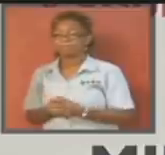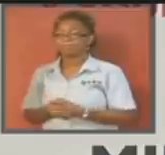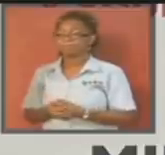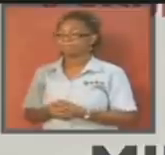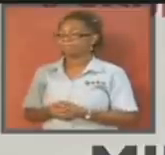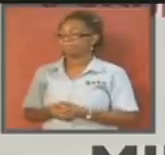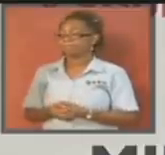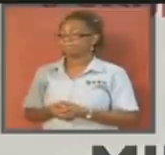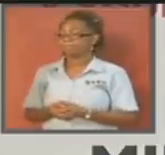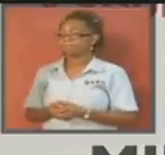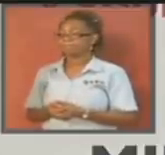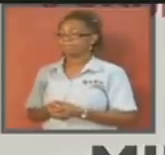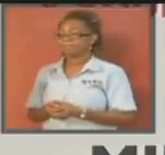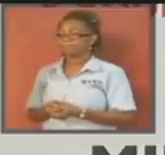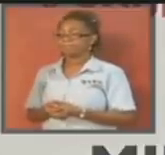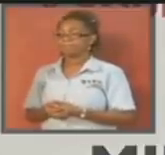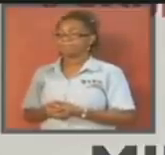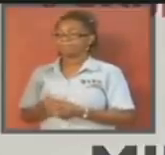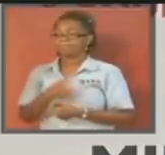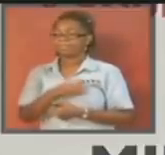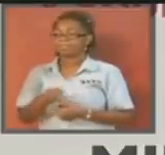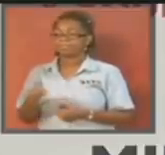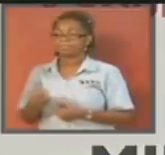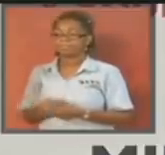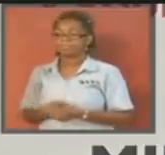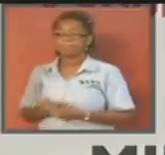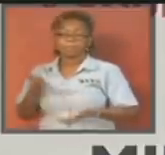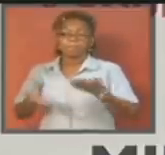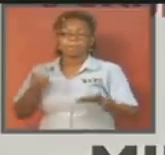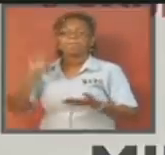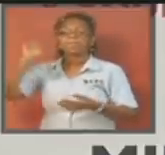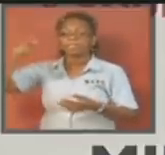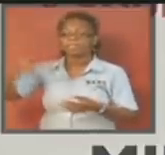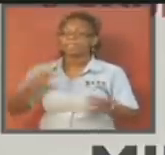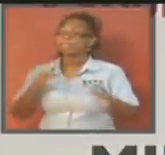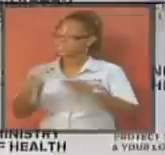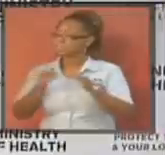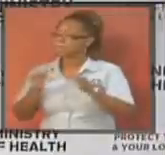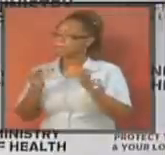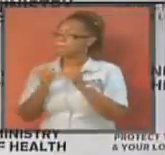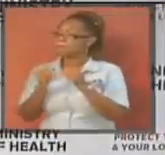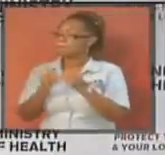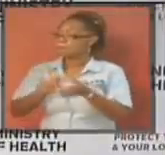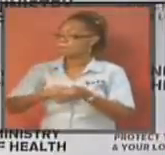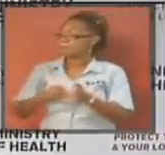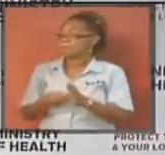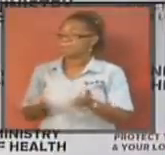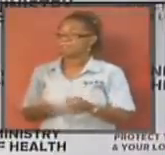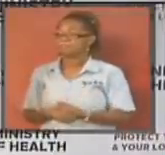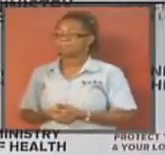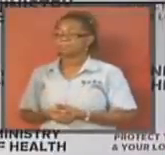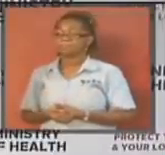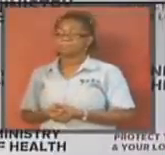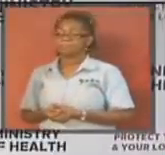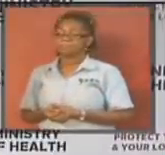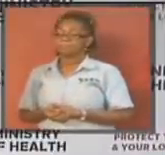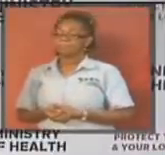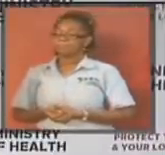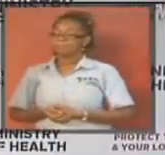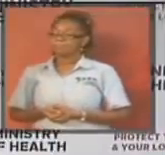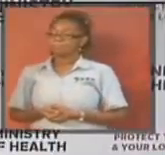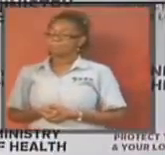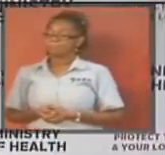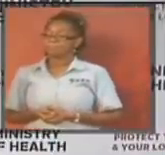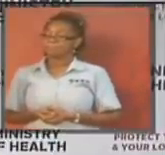Minister, when you get a chance, will go into further detail. Sure. Thank you very much. Dr.